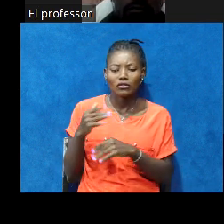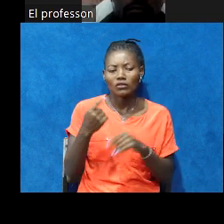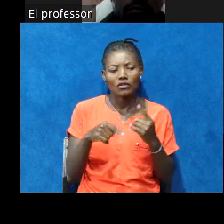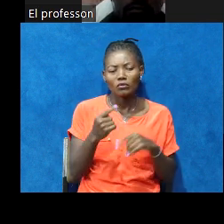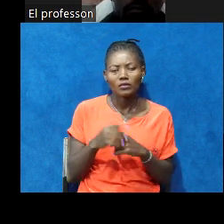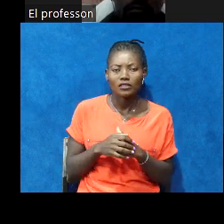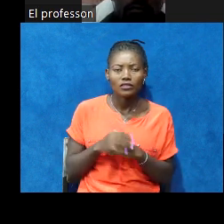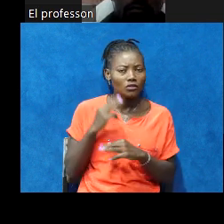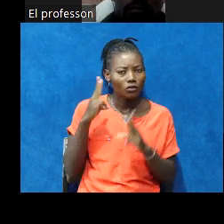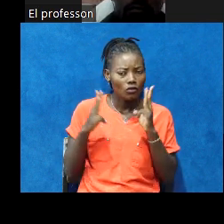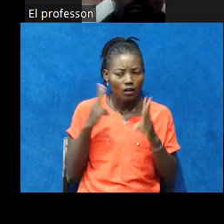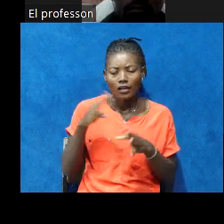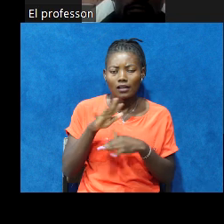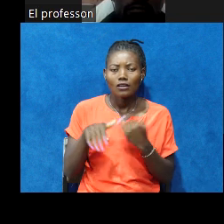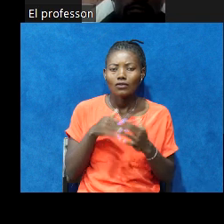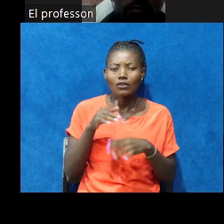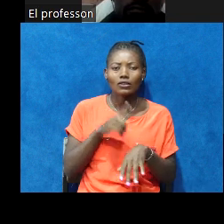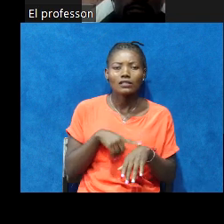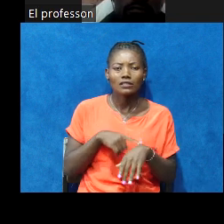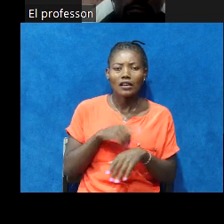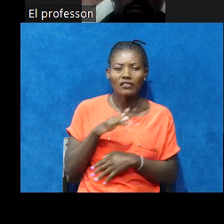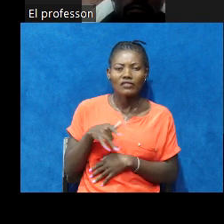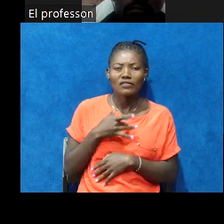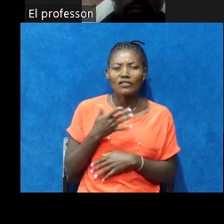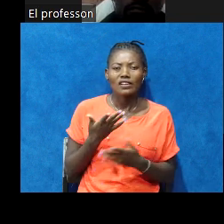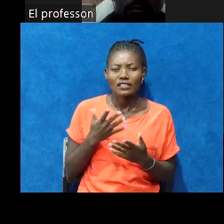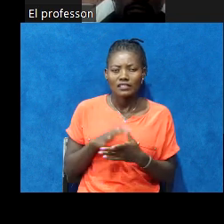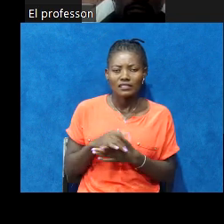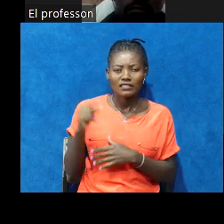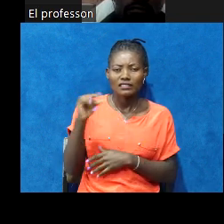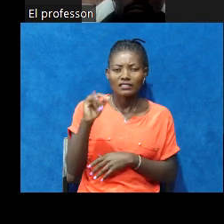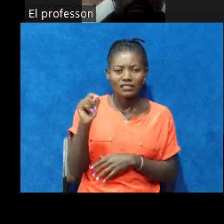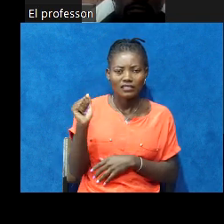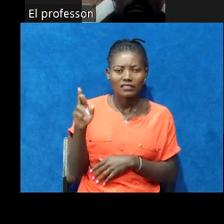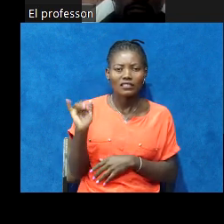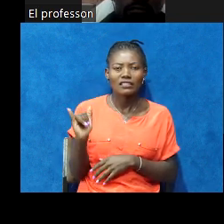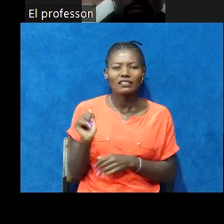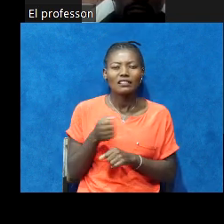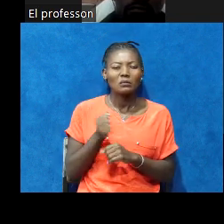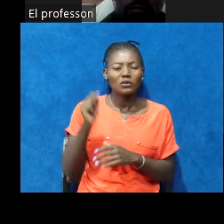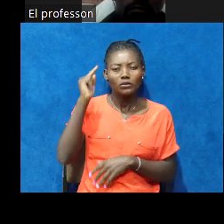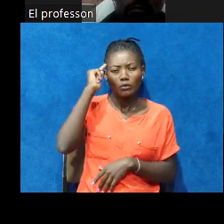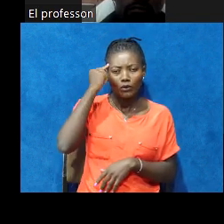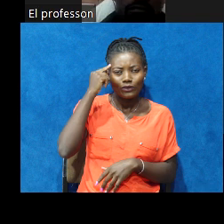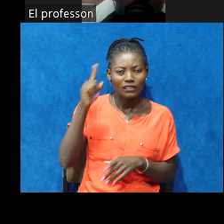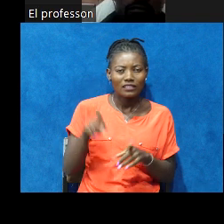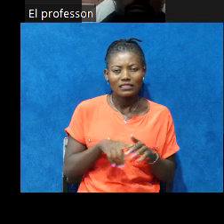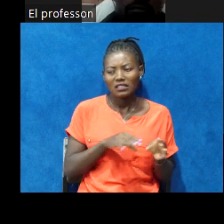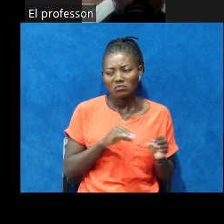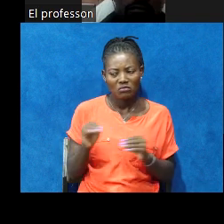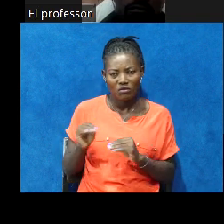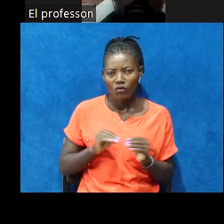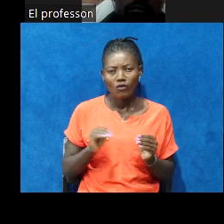You're anxious all the time. You're feeling jittery. You're feeling like, you know, you can't think and